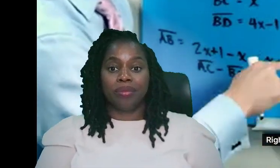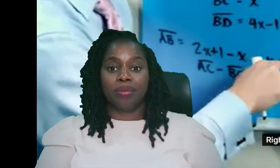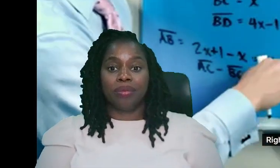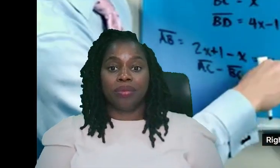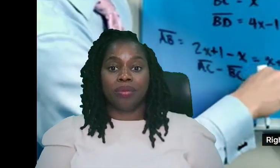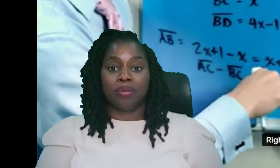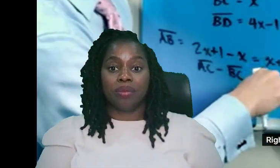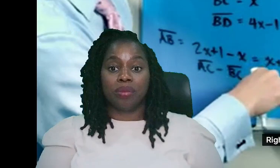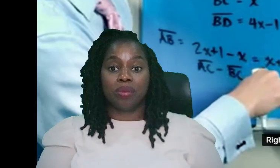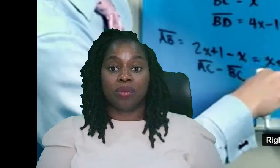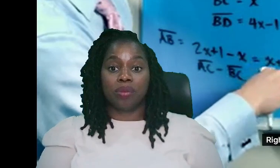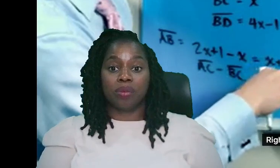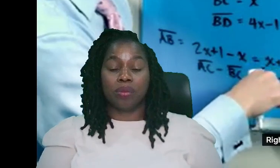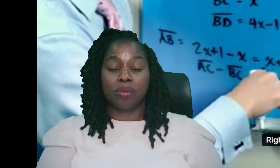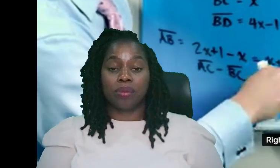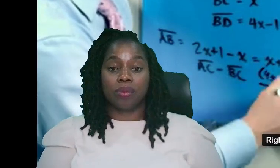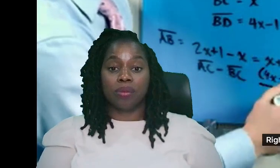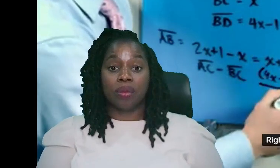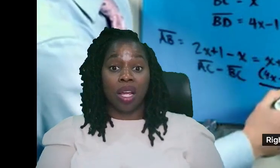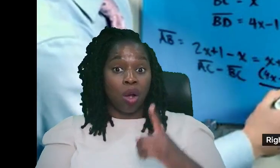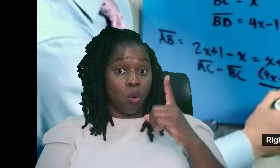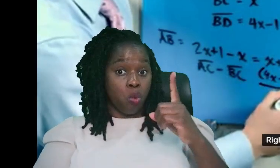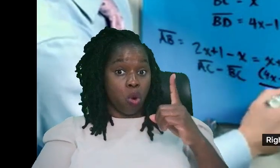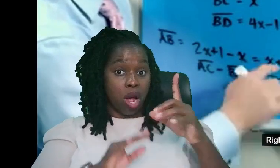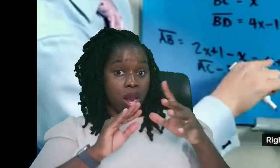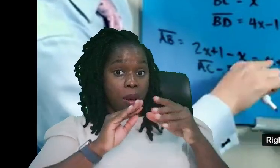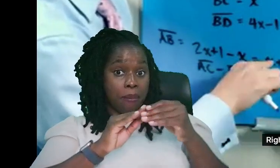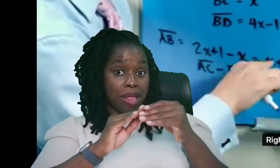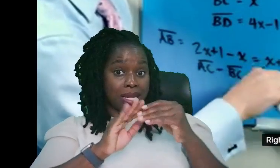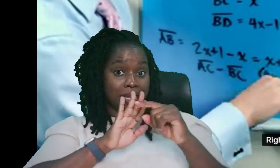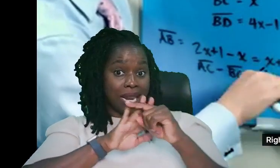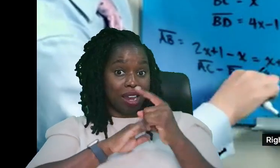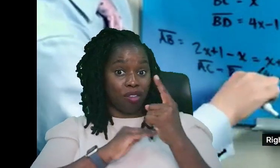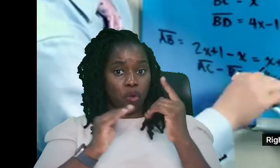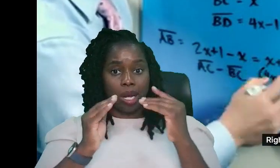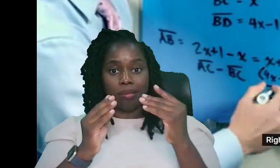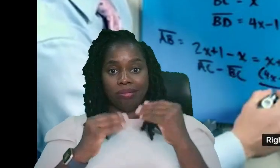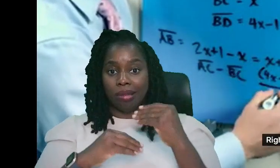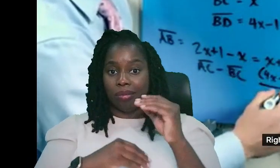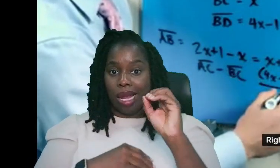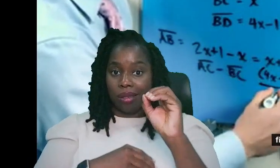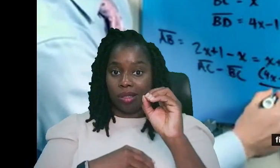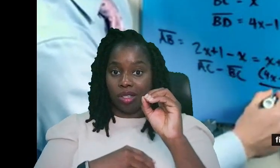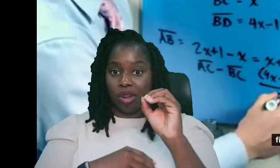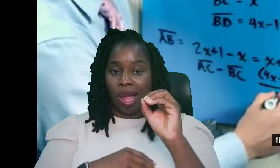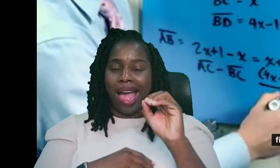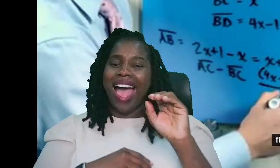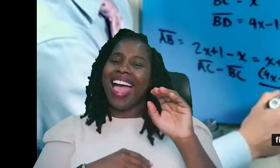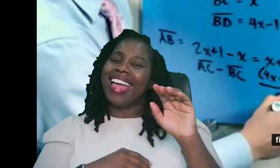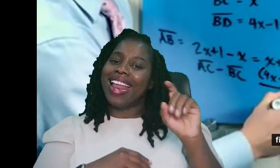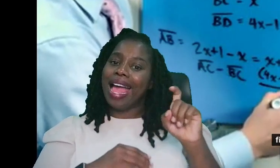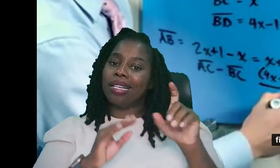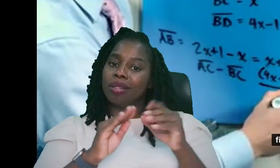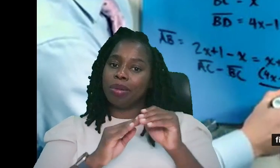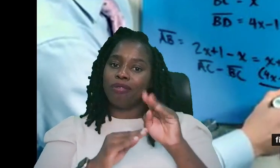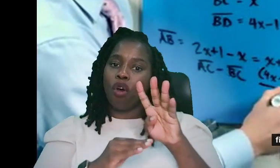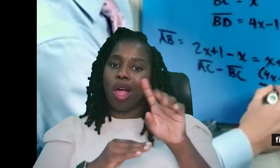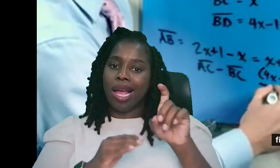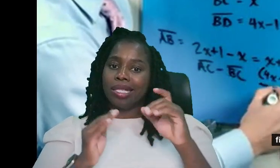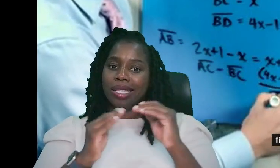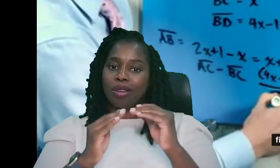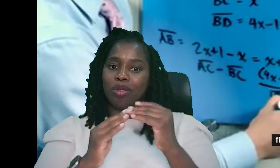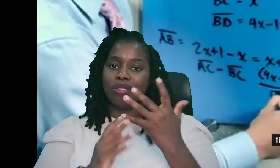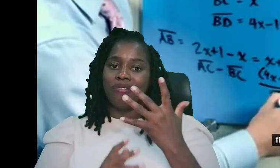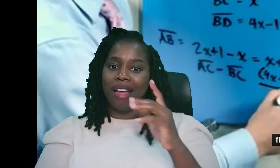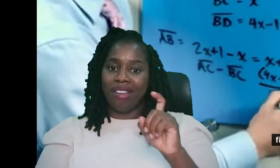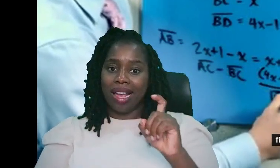Right, so 1 plus negative 1 gives me 0, and x plus 4x gives me 5x. So the